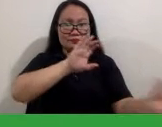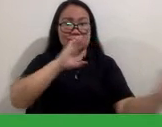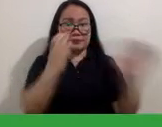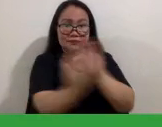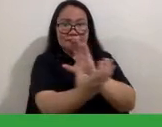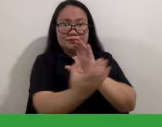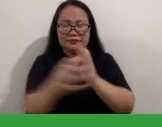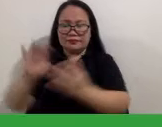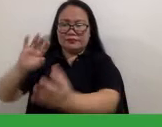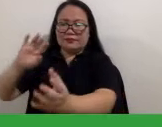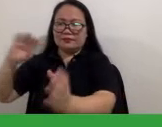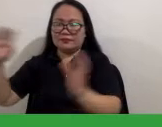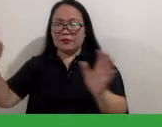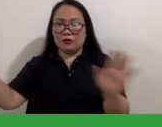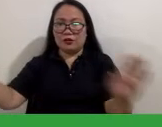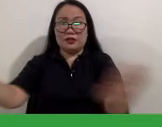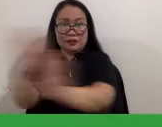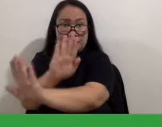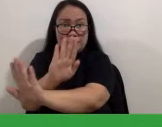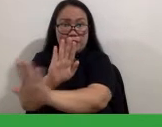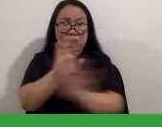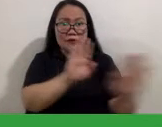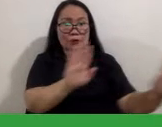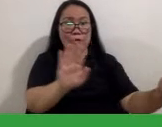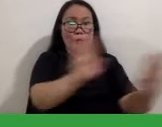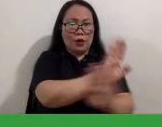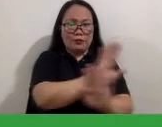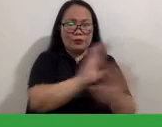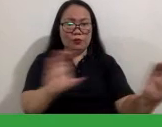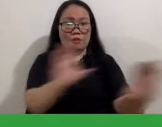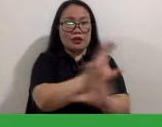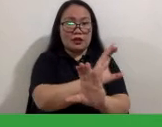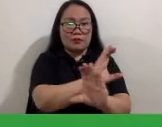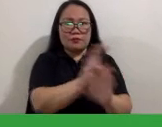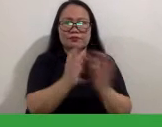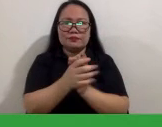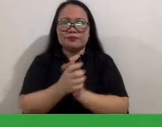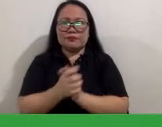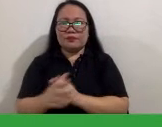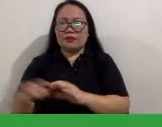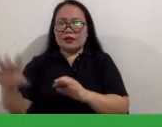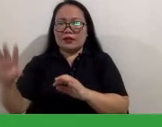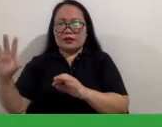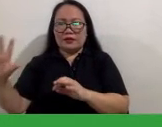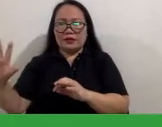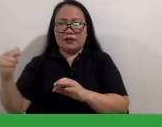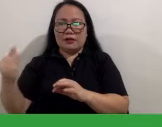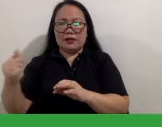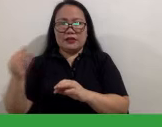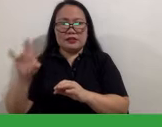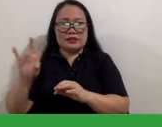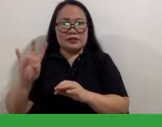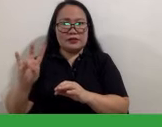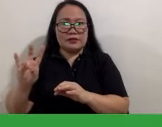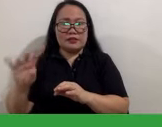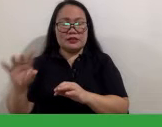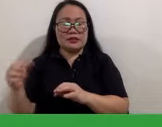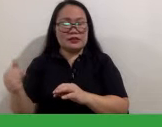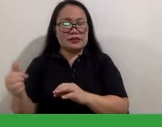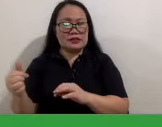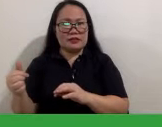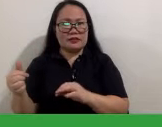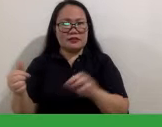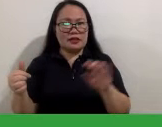3. Okay, so let us add. This will become 7. And 7 plus 3, that is